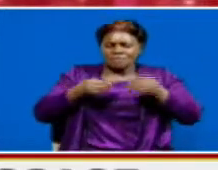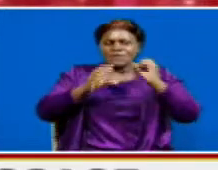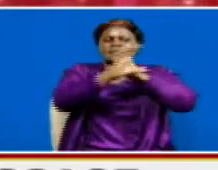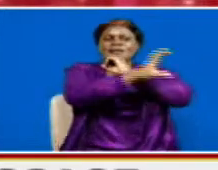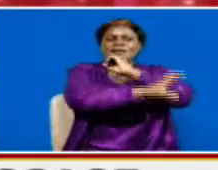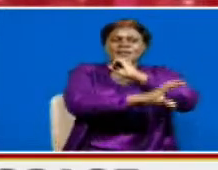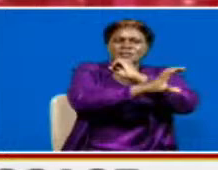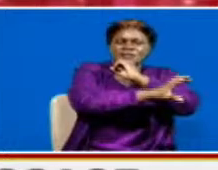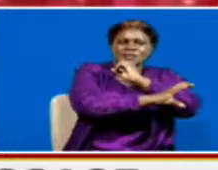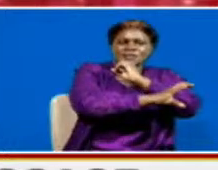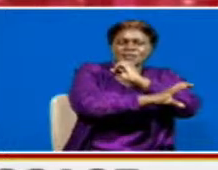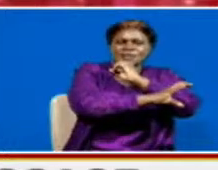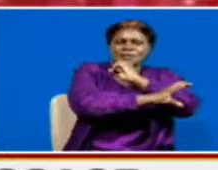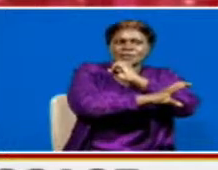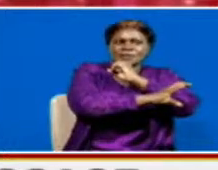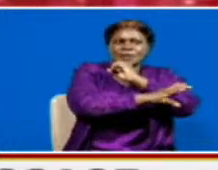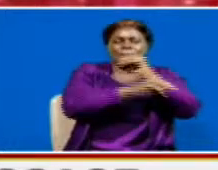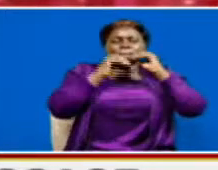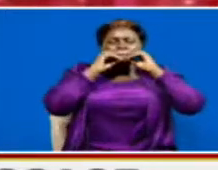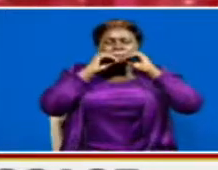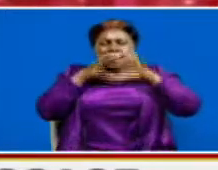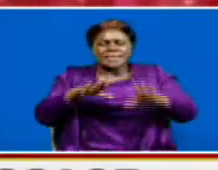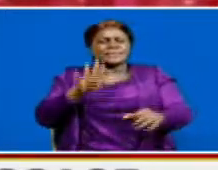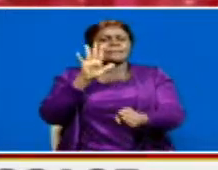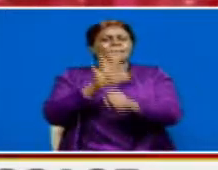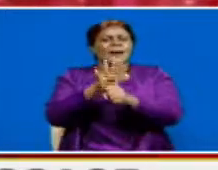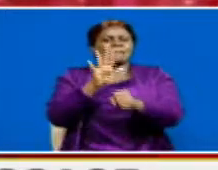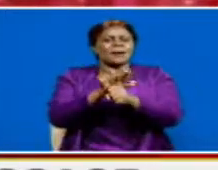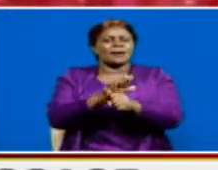nchi yenye baraka nyingi,